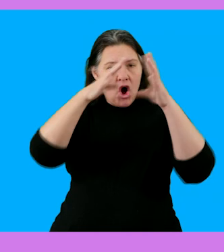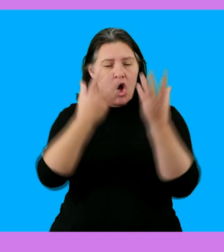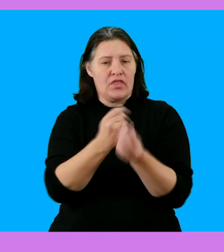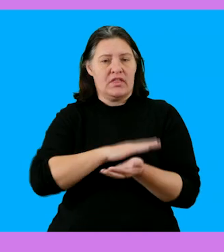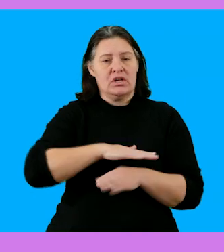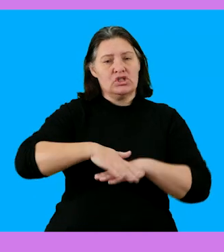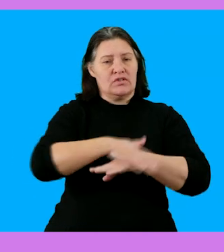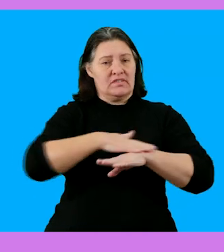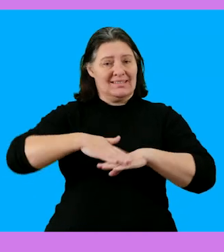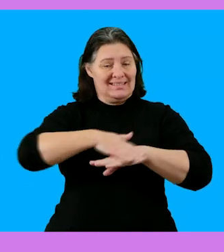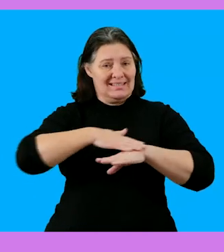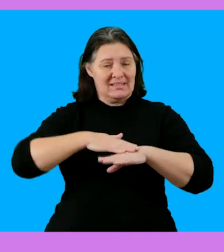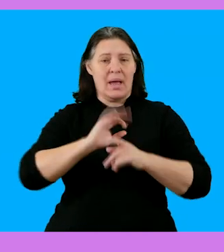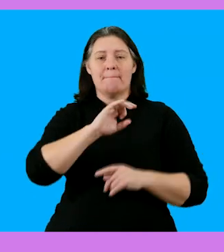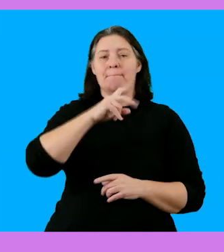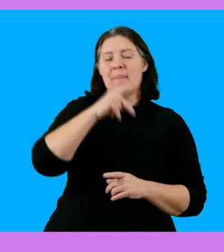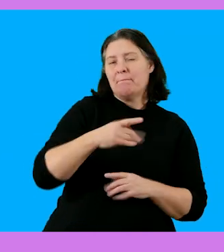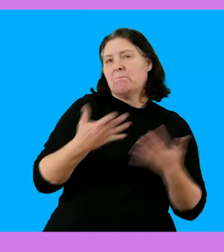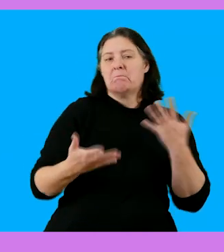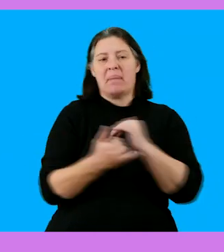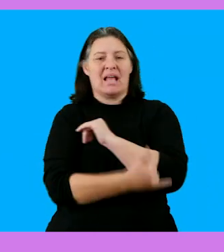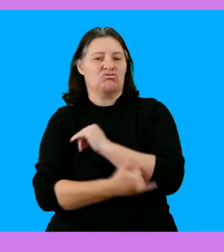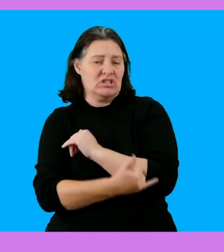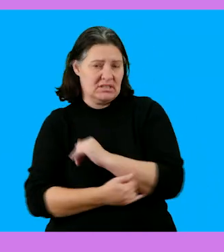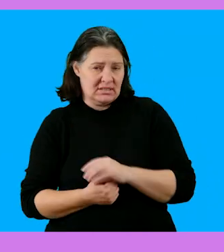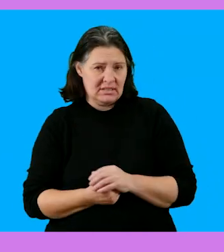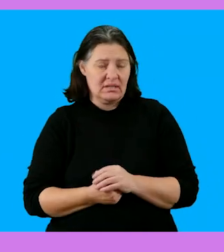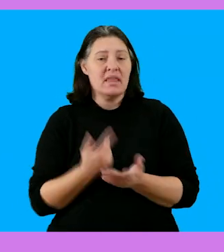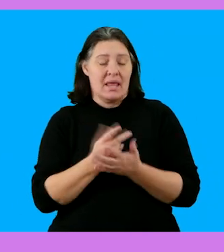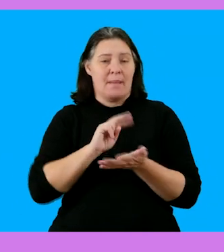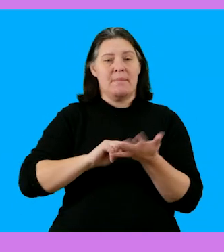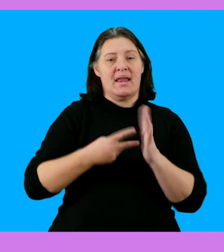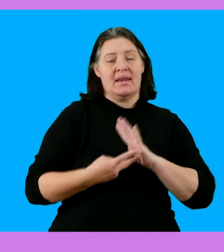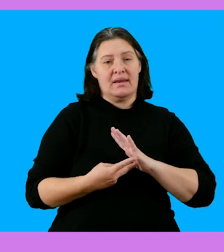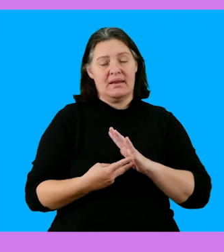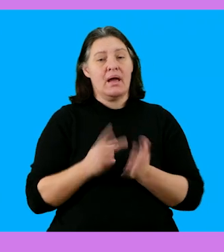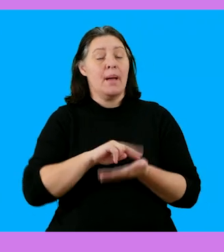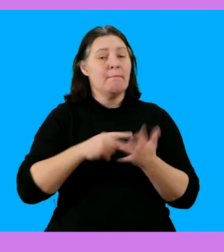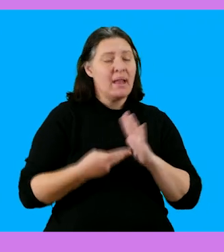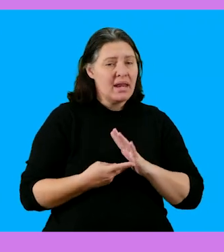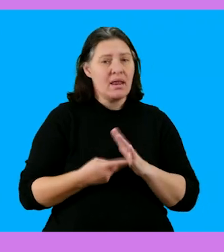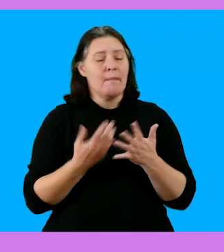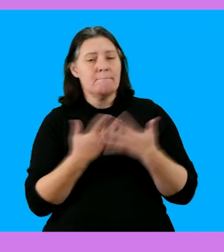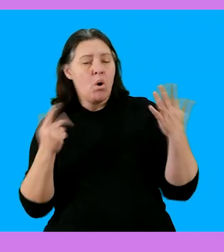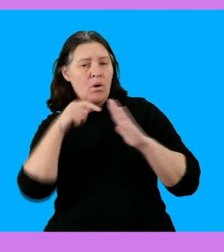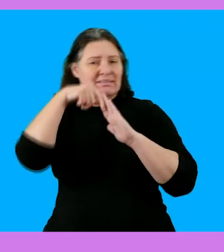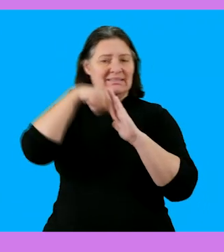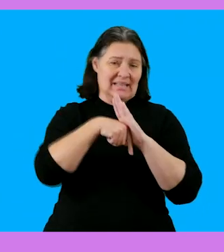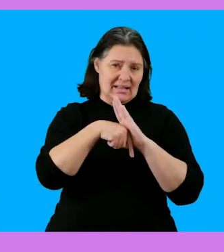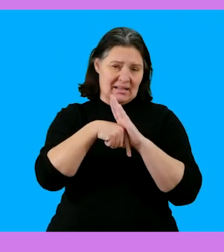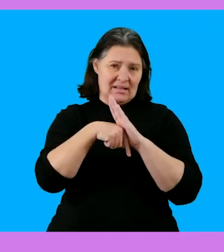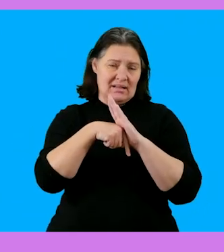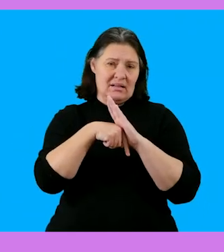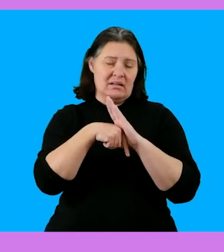area of the Earth's surface. For example, a map of a country. Then a plan. Now a plan is a